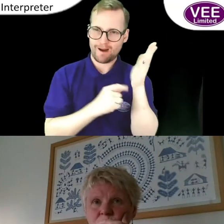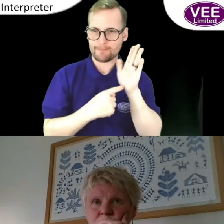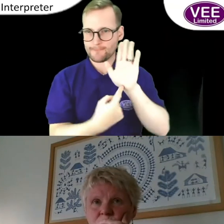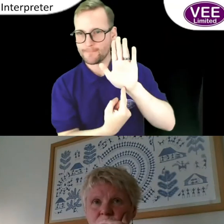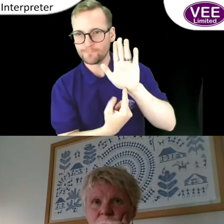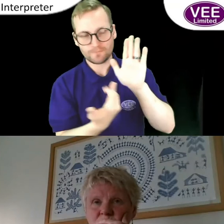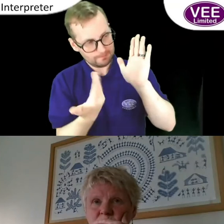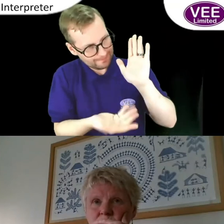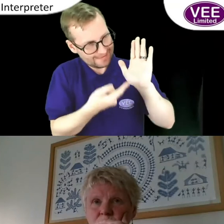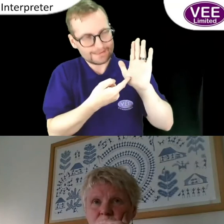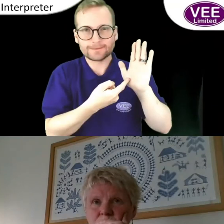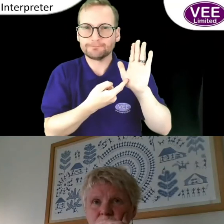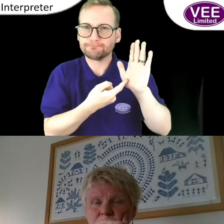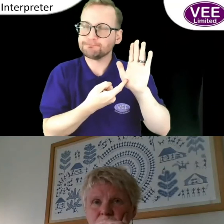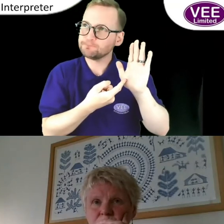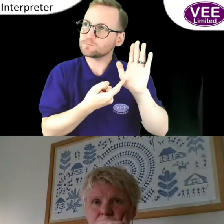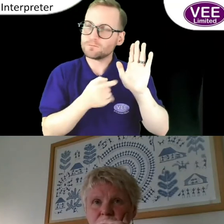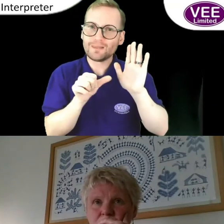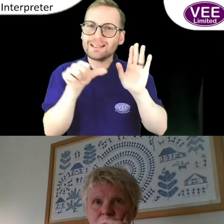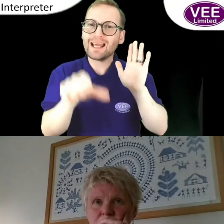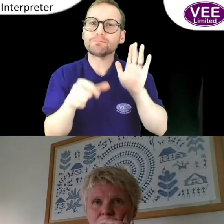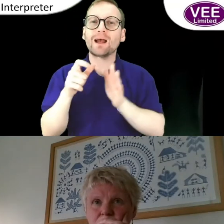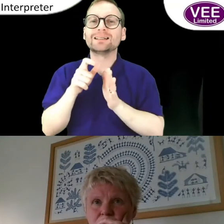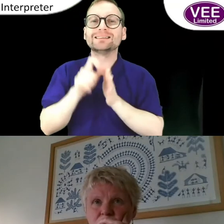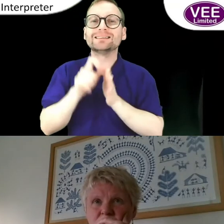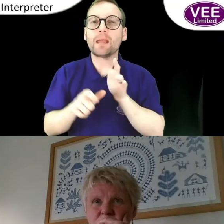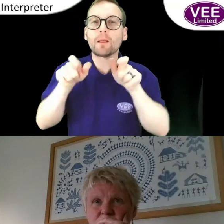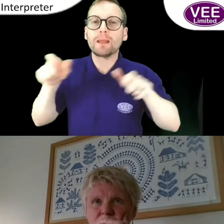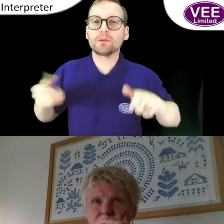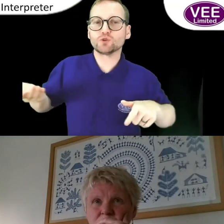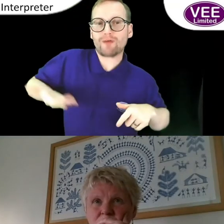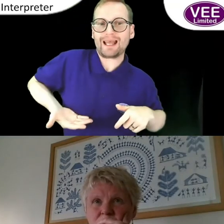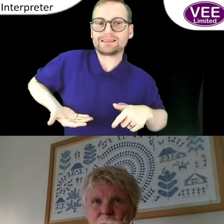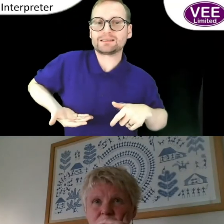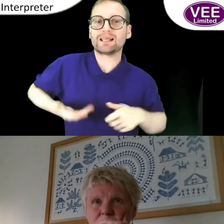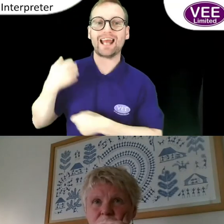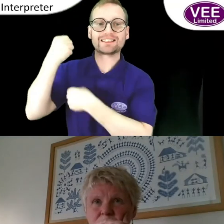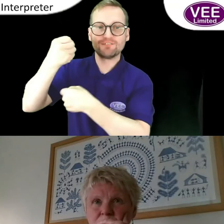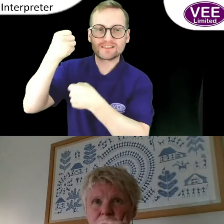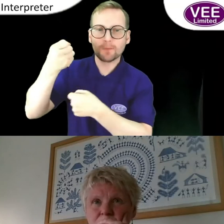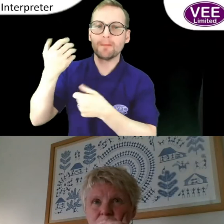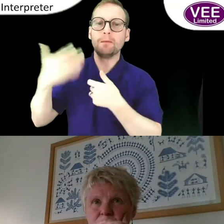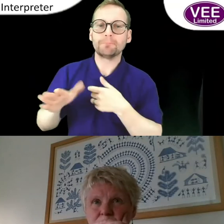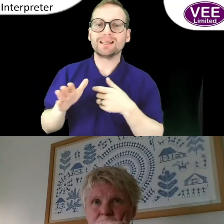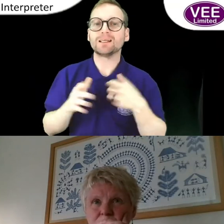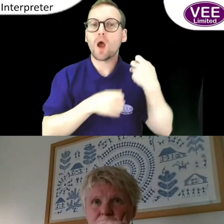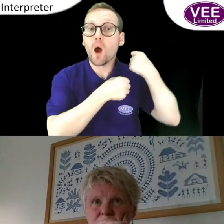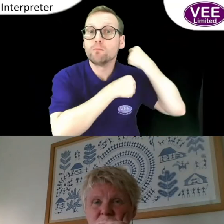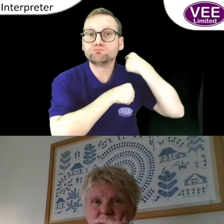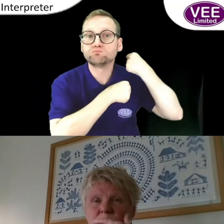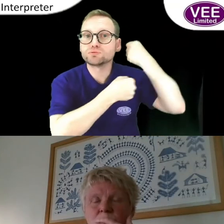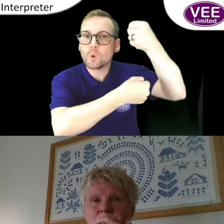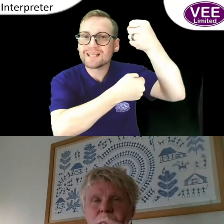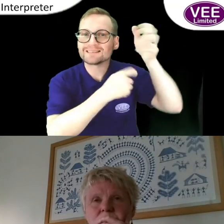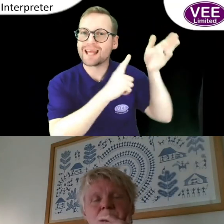had, our next programme will be around disabled people's rights and activism. We've had programmes around protest, around